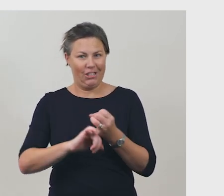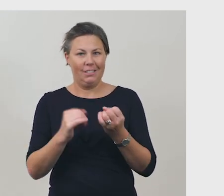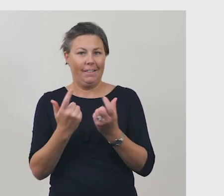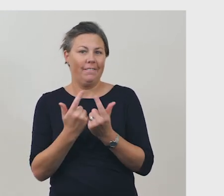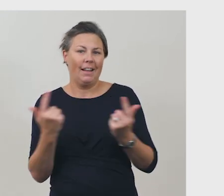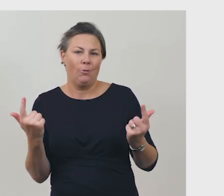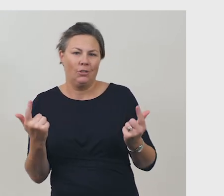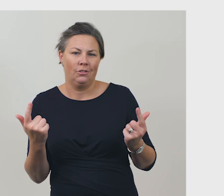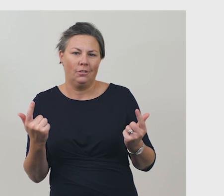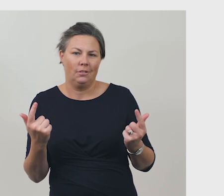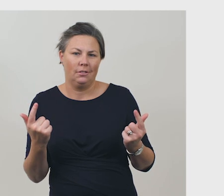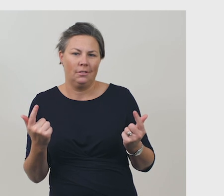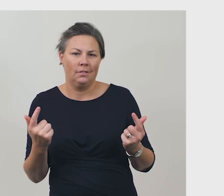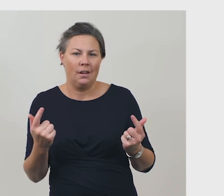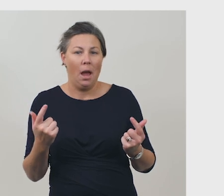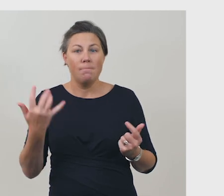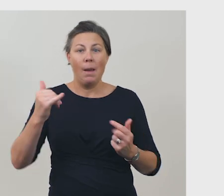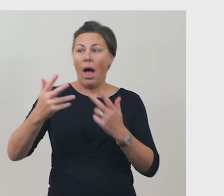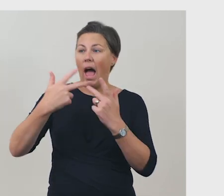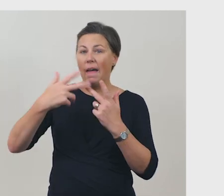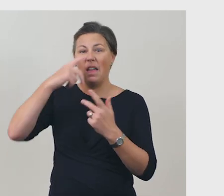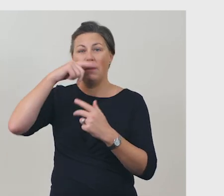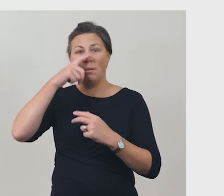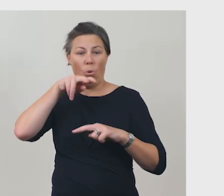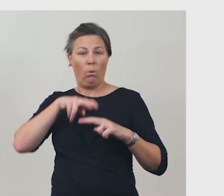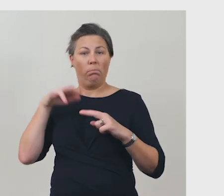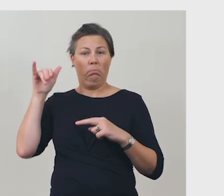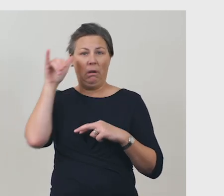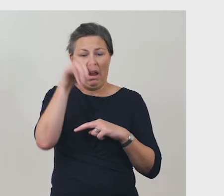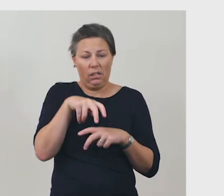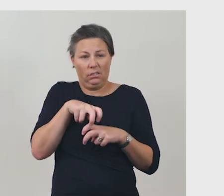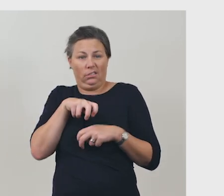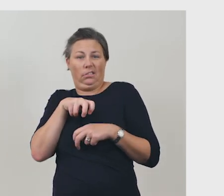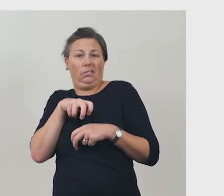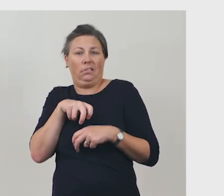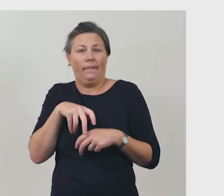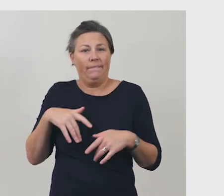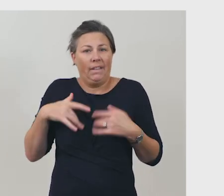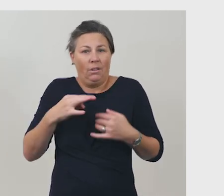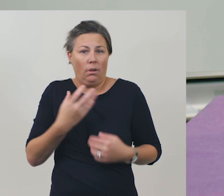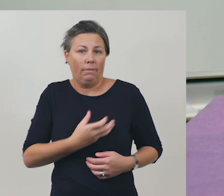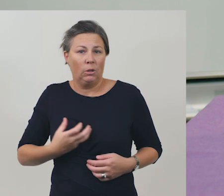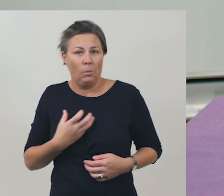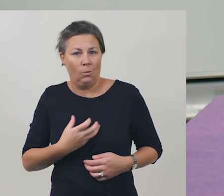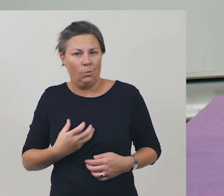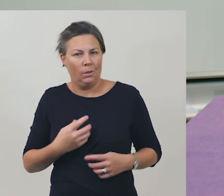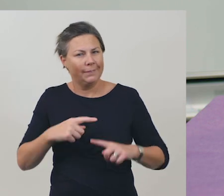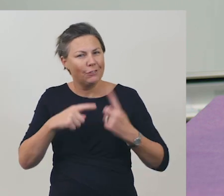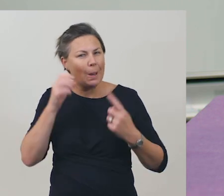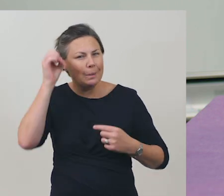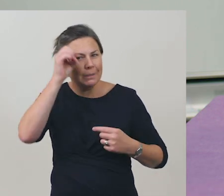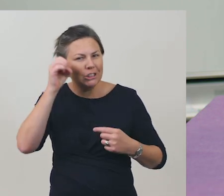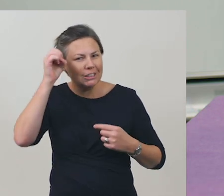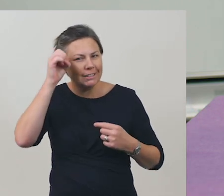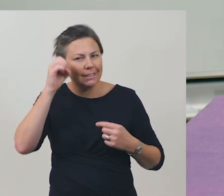of subjective language. Not everyone might agree that the journey home on the plane was quick or comfortable. Subjective